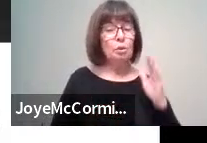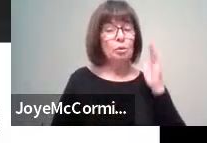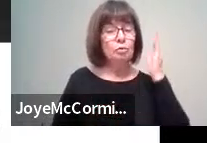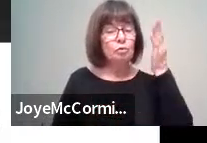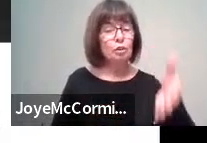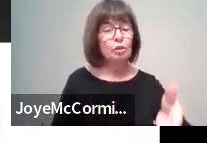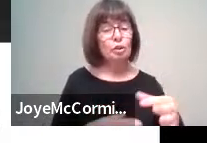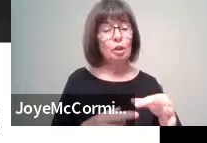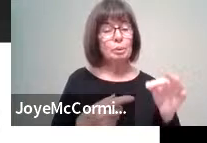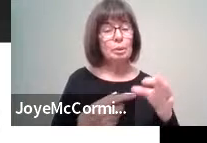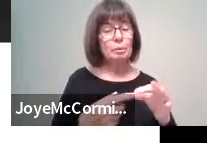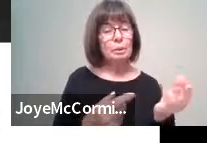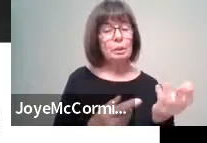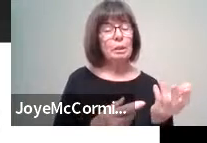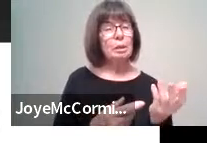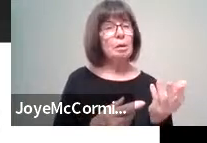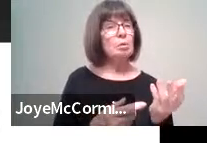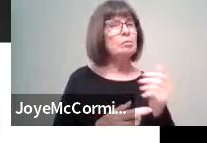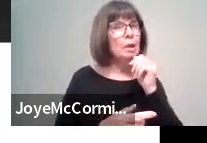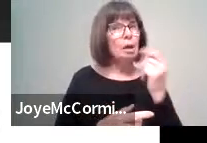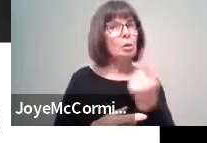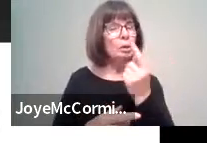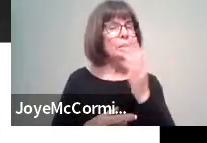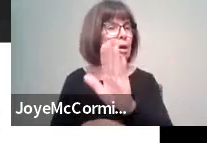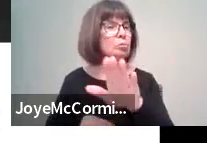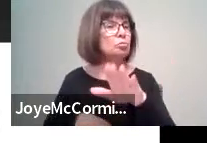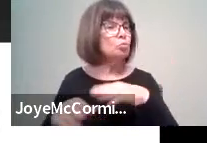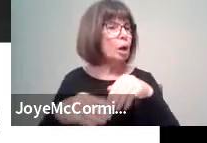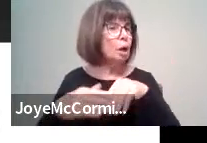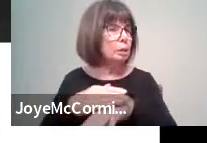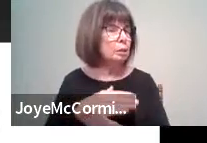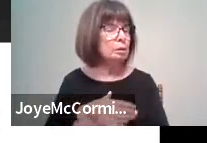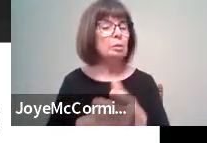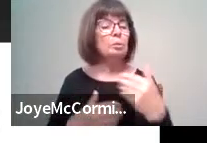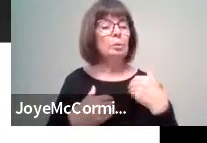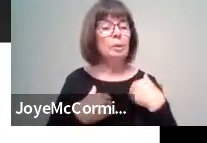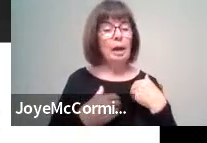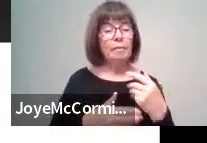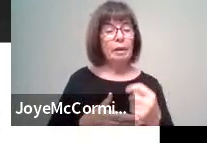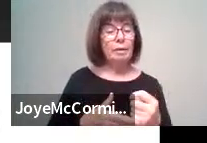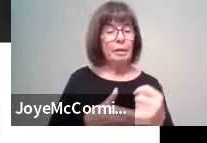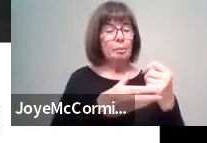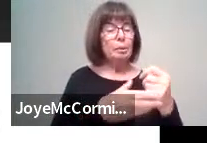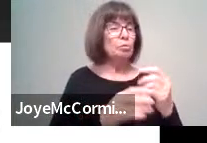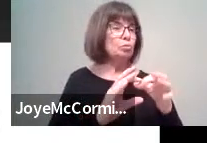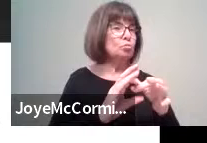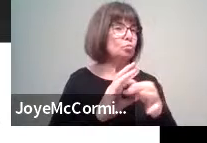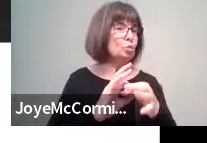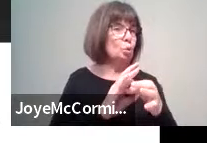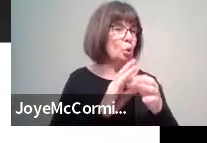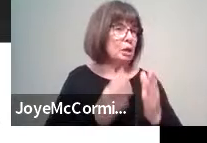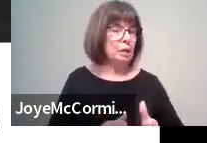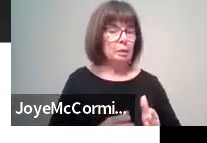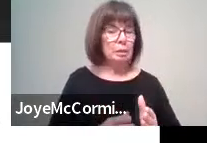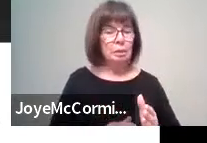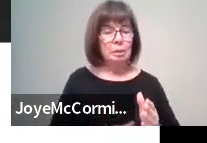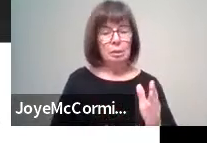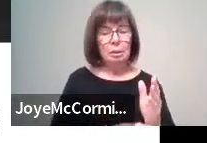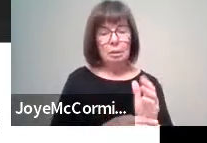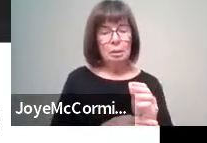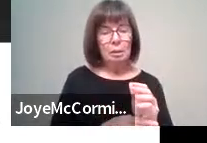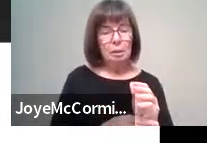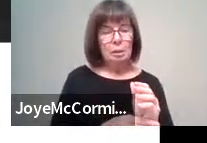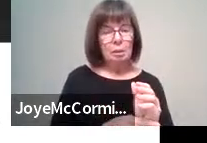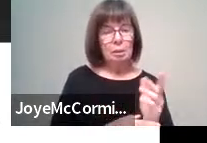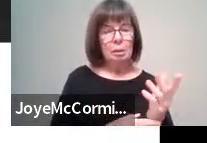in addition to their walk-in option. We also have a therapeutics coordinator, Dr. Prarthana Joshi,